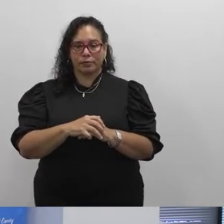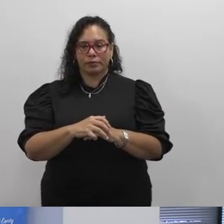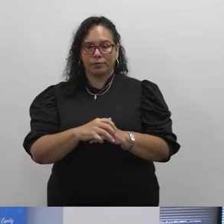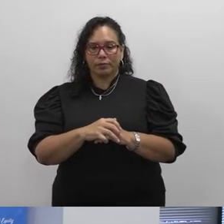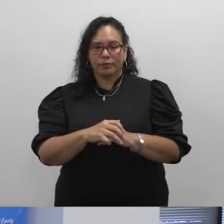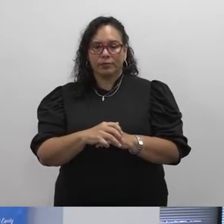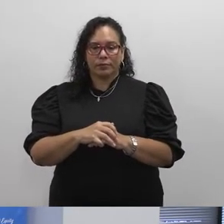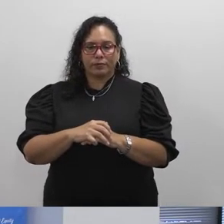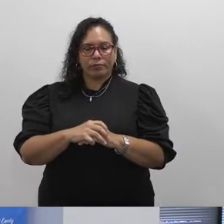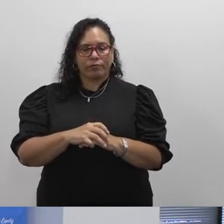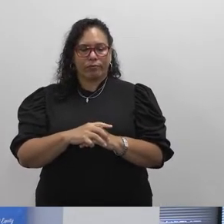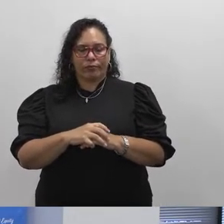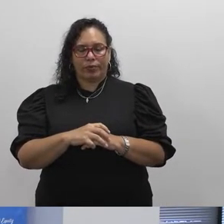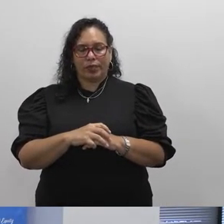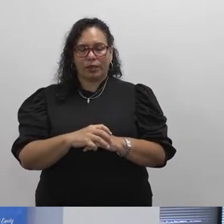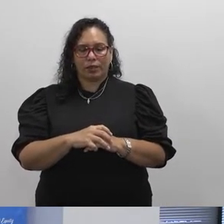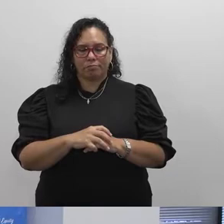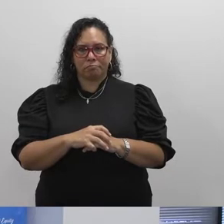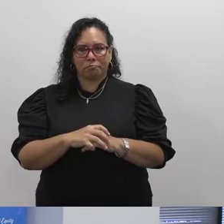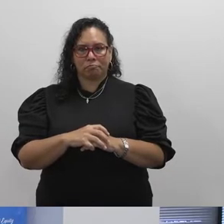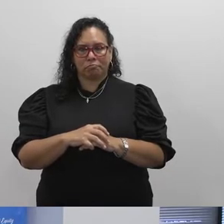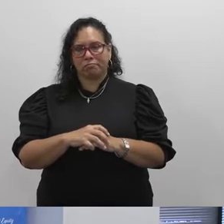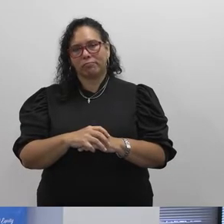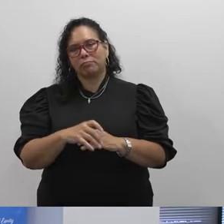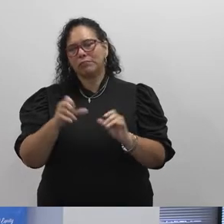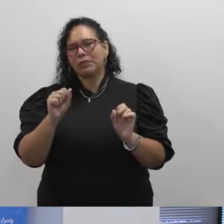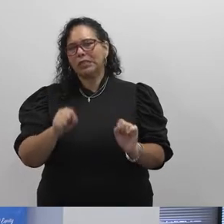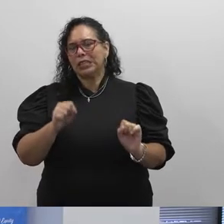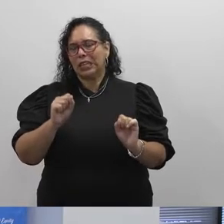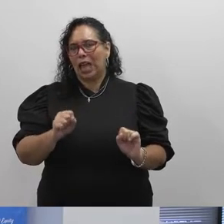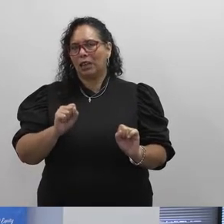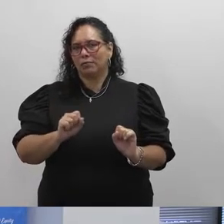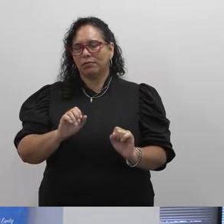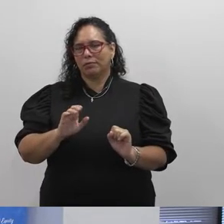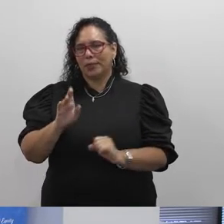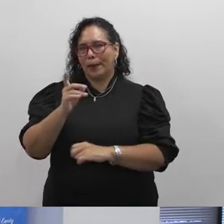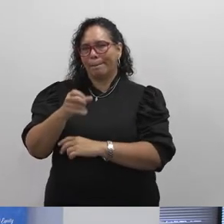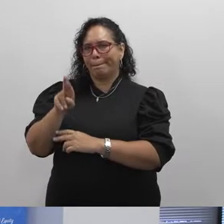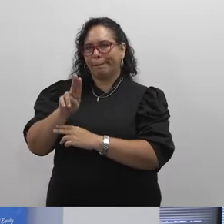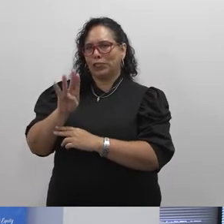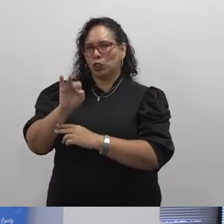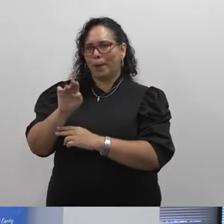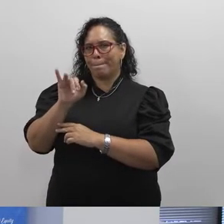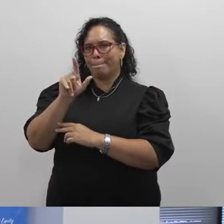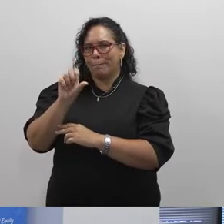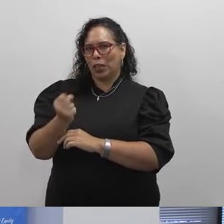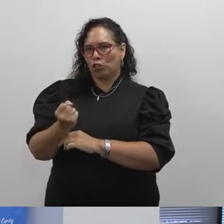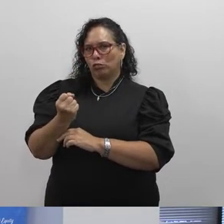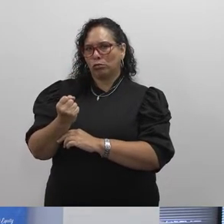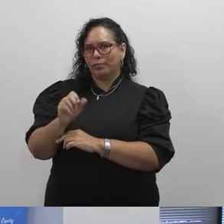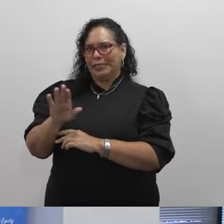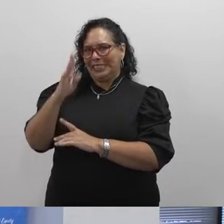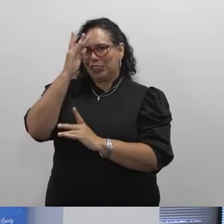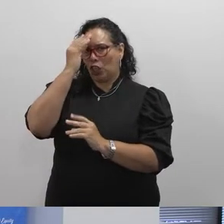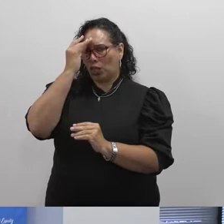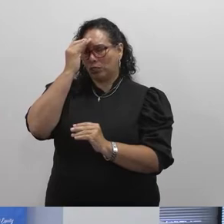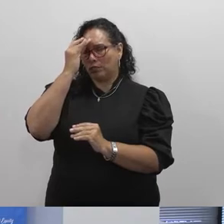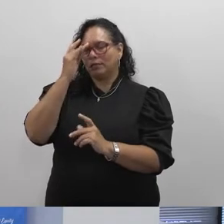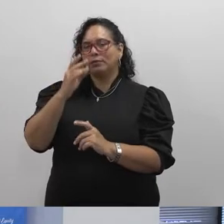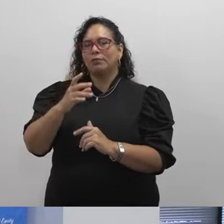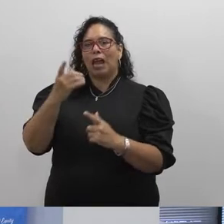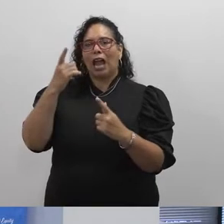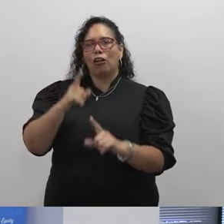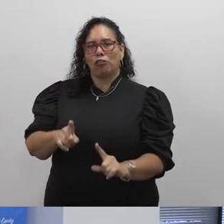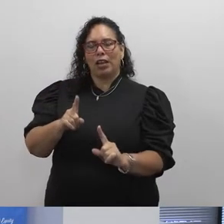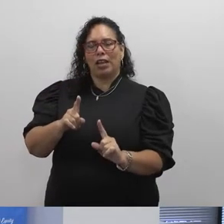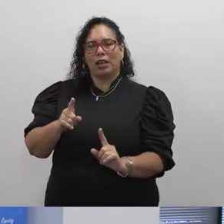Yeah, just building on Mr. Miller's thoughts. So I also agree for the aspirational goals, and